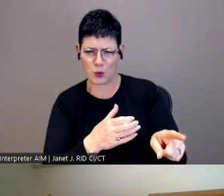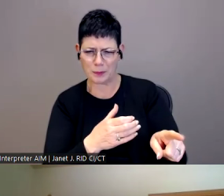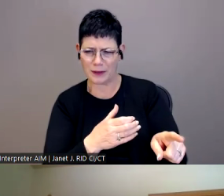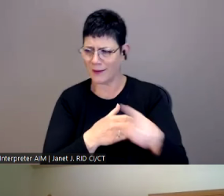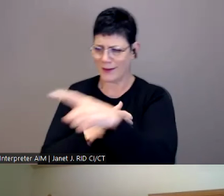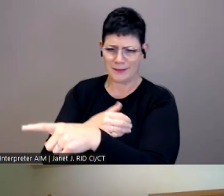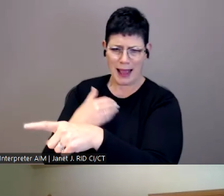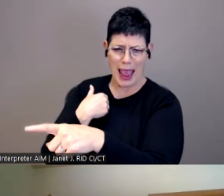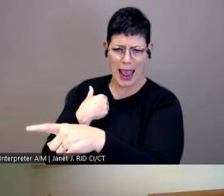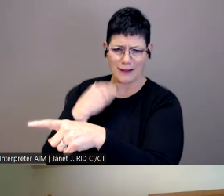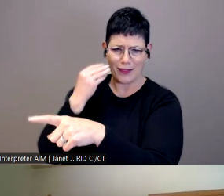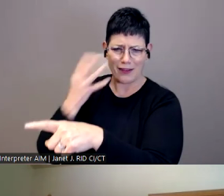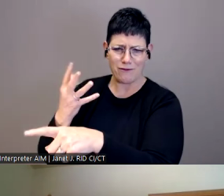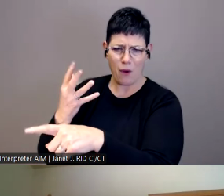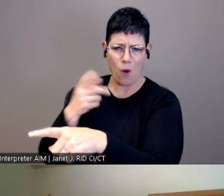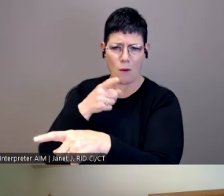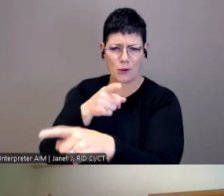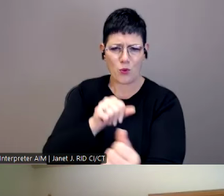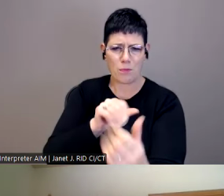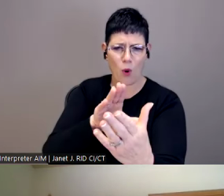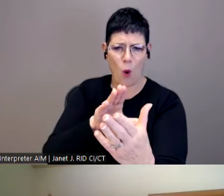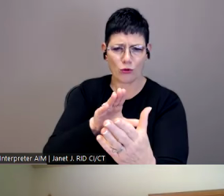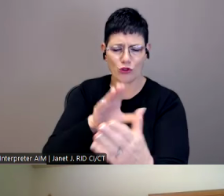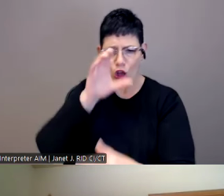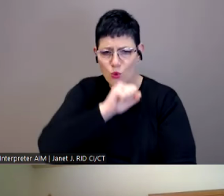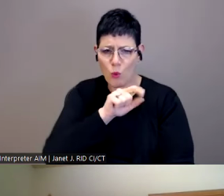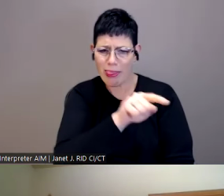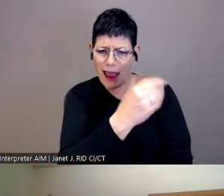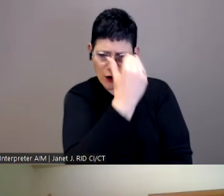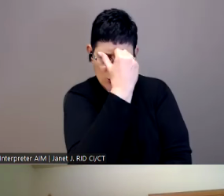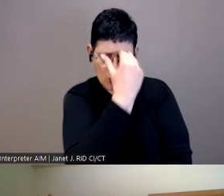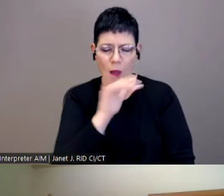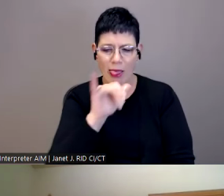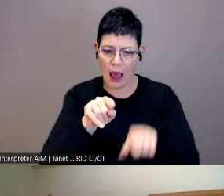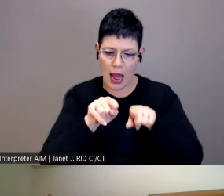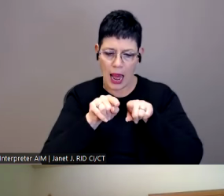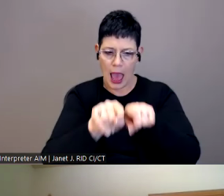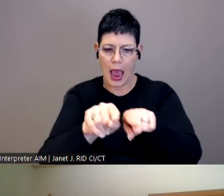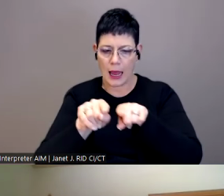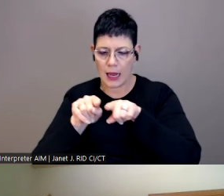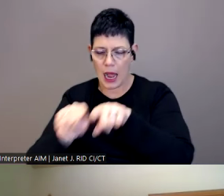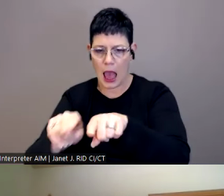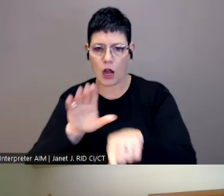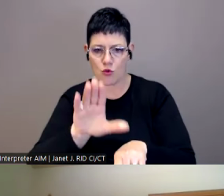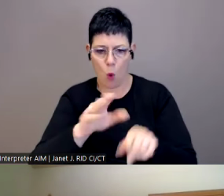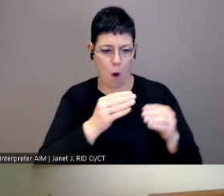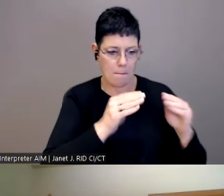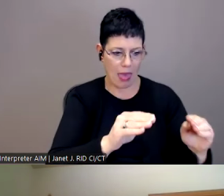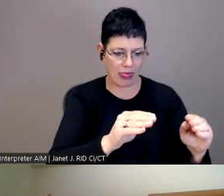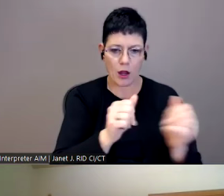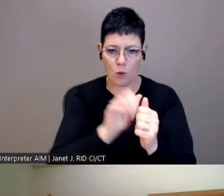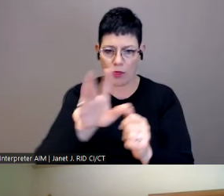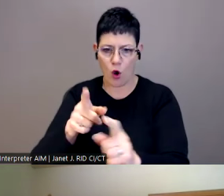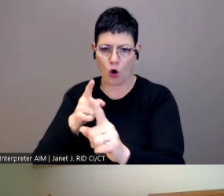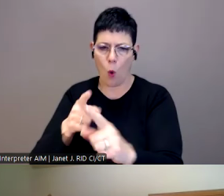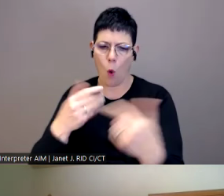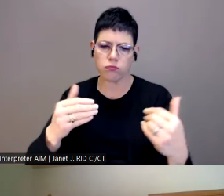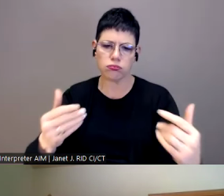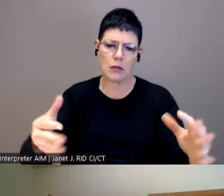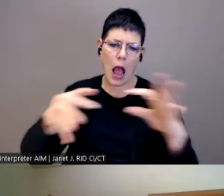only one portion of the people that have those answers. So that aligning your method to your goal is so important. I'm glad you brought that